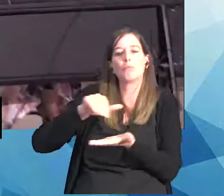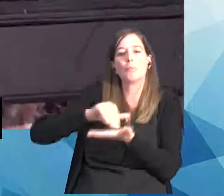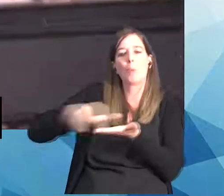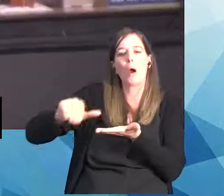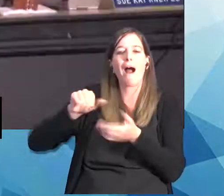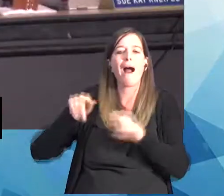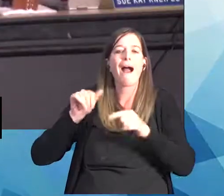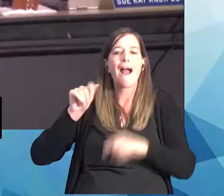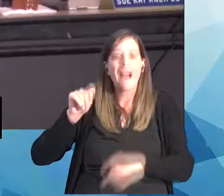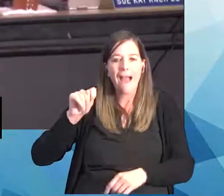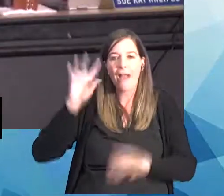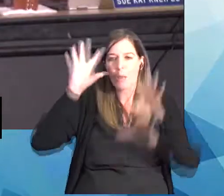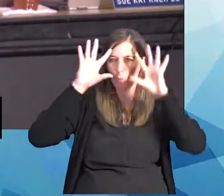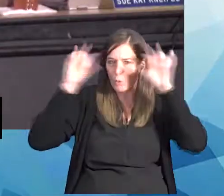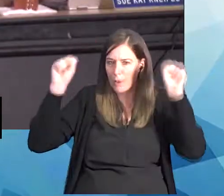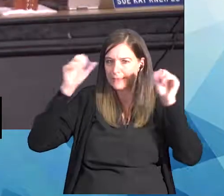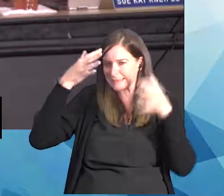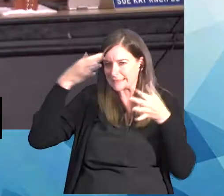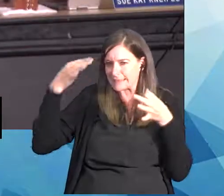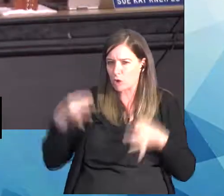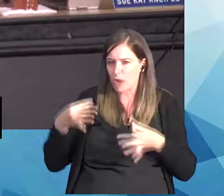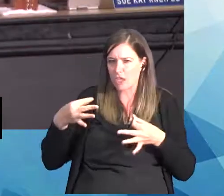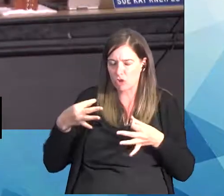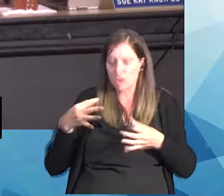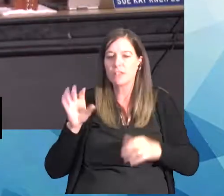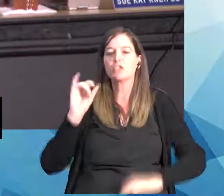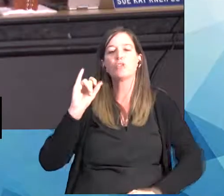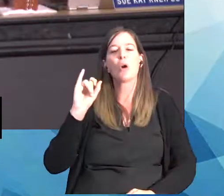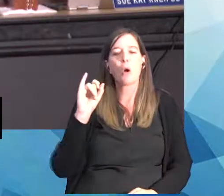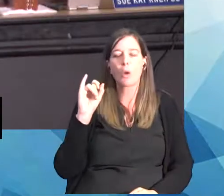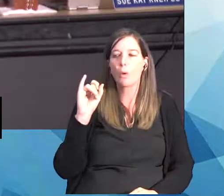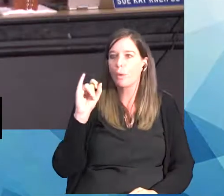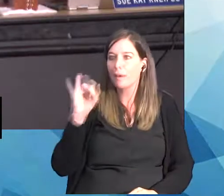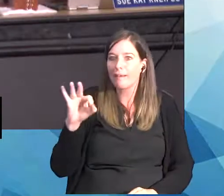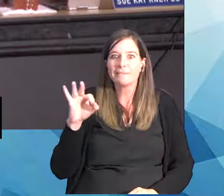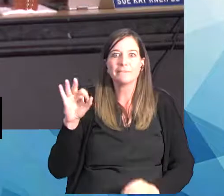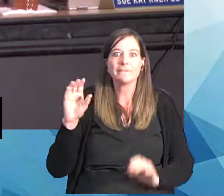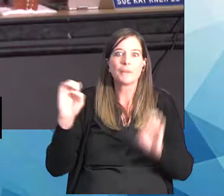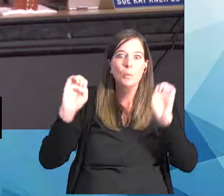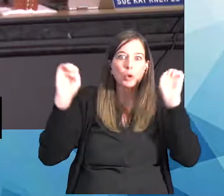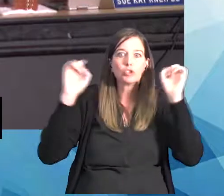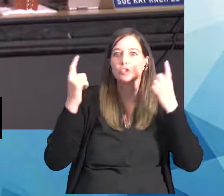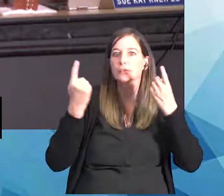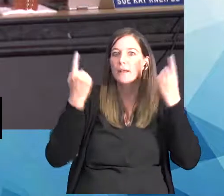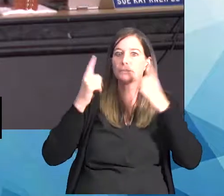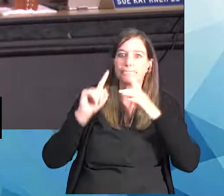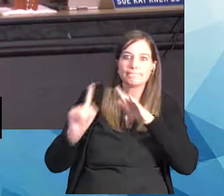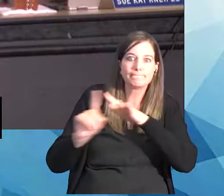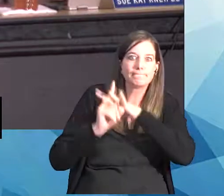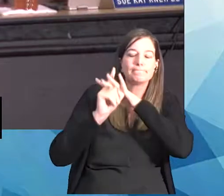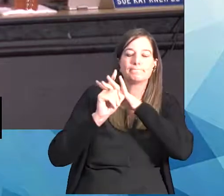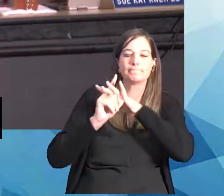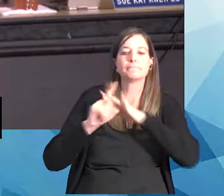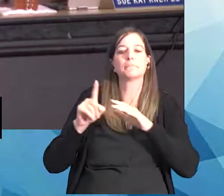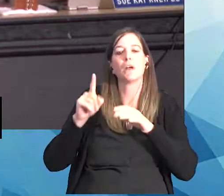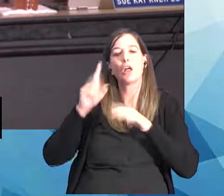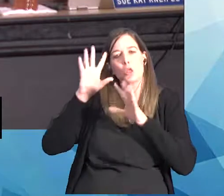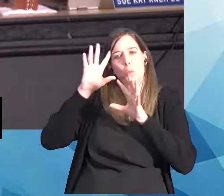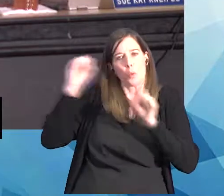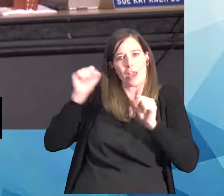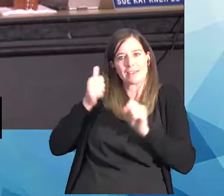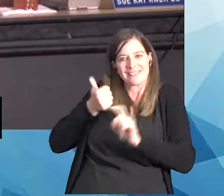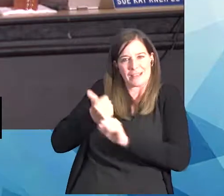emergency were to arise, you have the ability to use your discretion in those special circumstances. Another question, though,